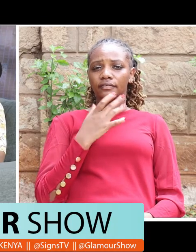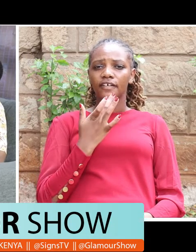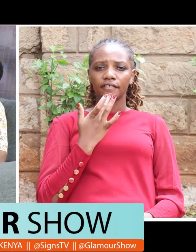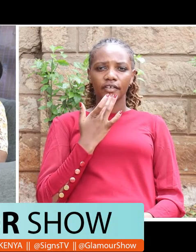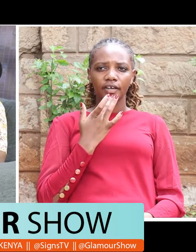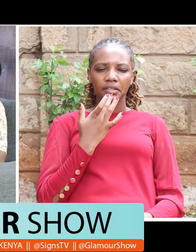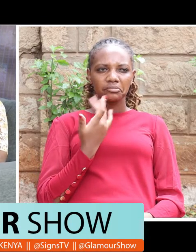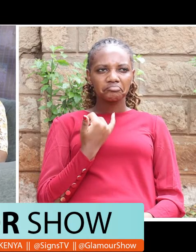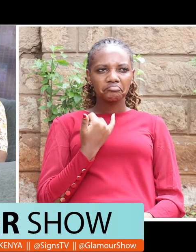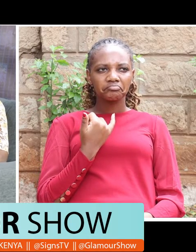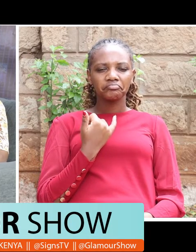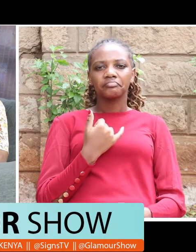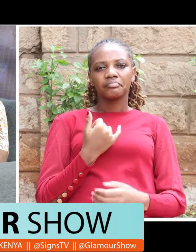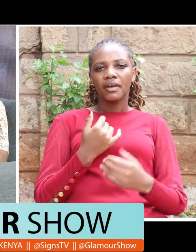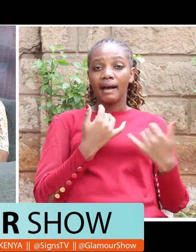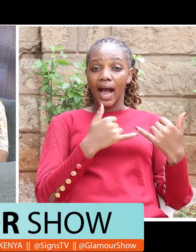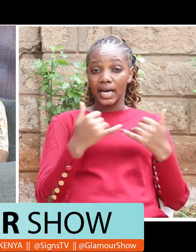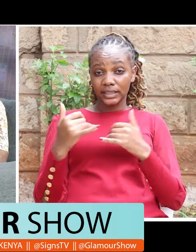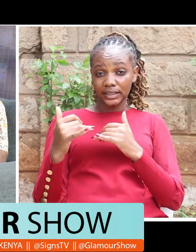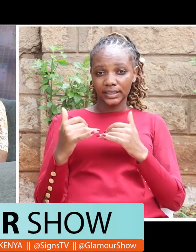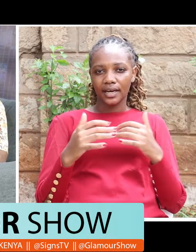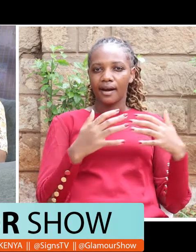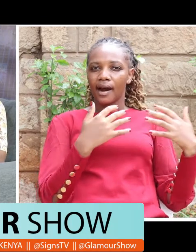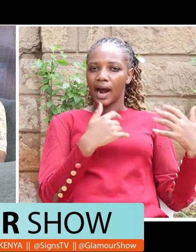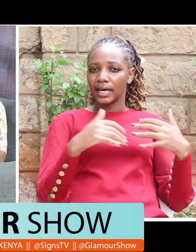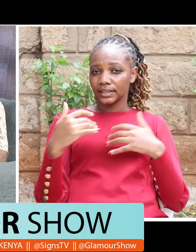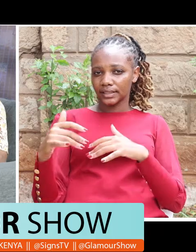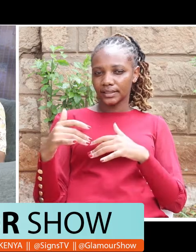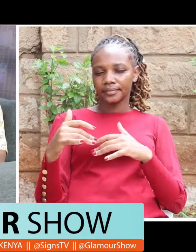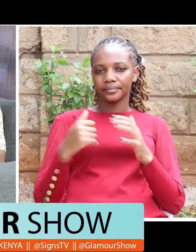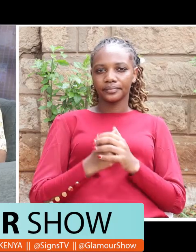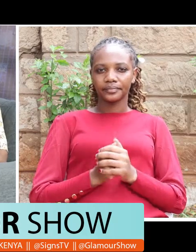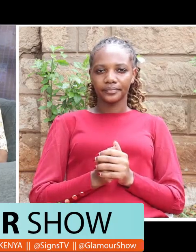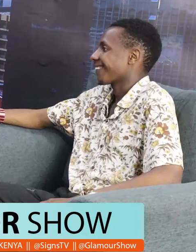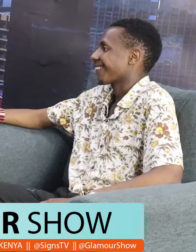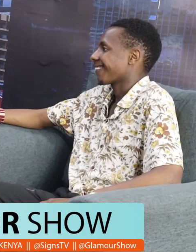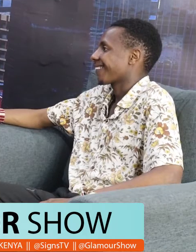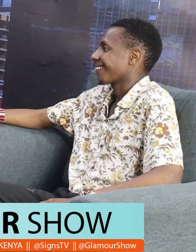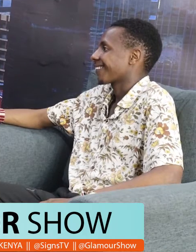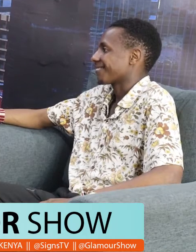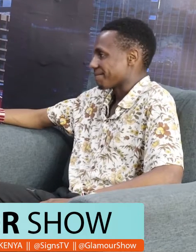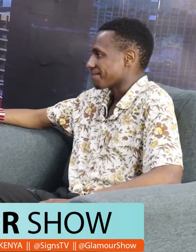I'll say which I specialize in most is acting, and I love acting more.